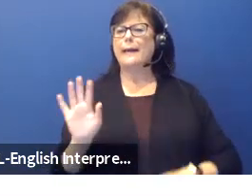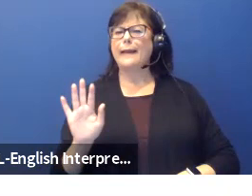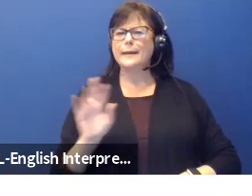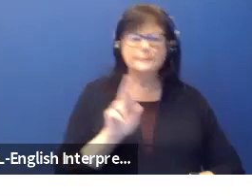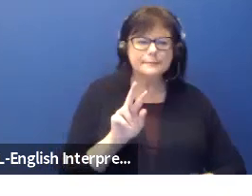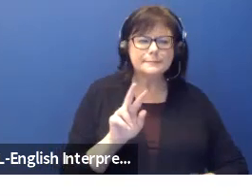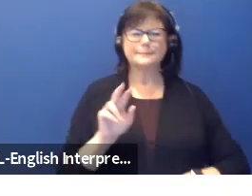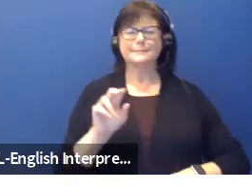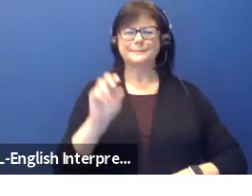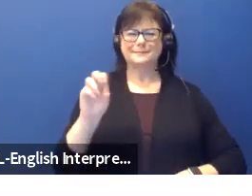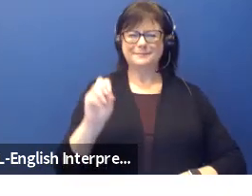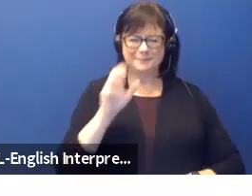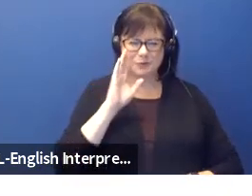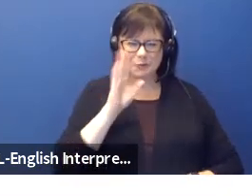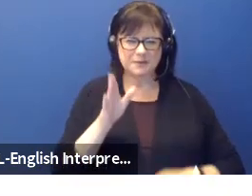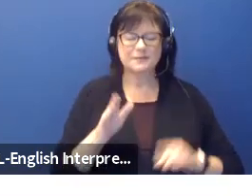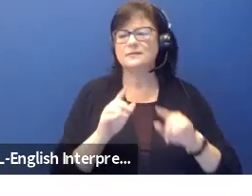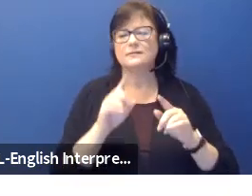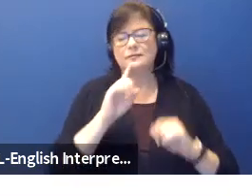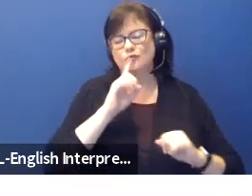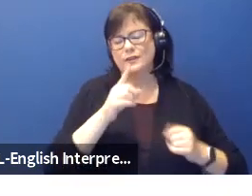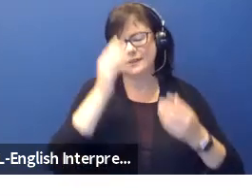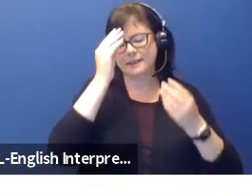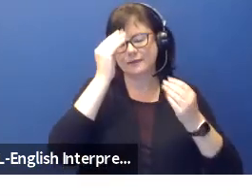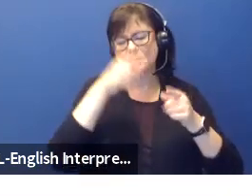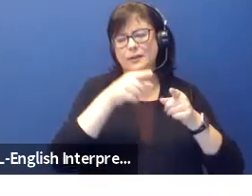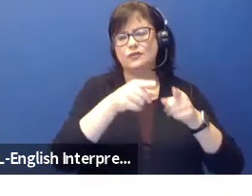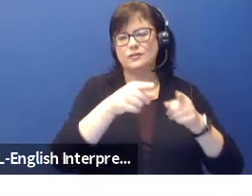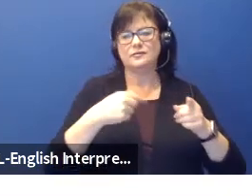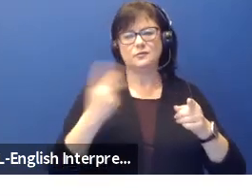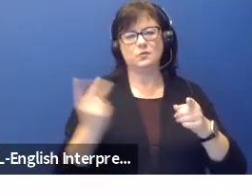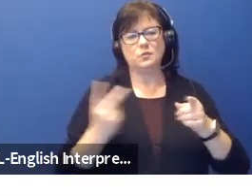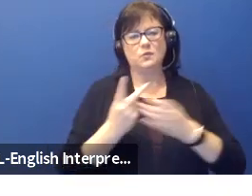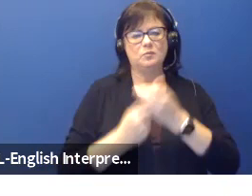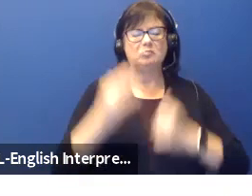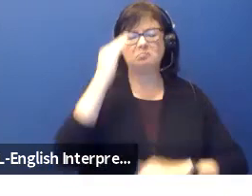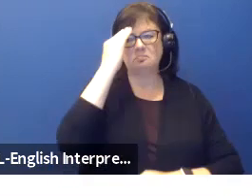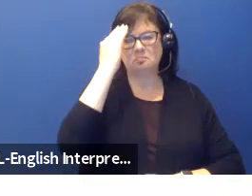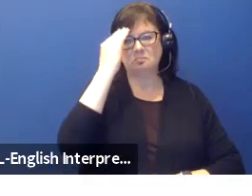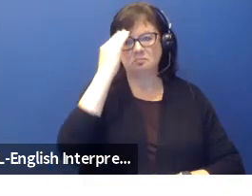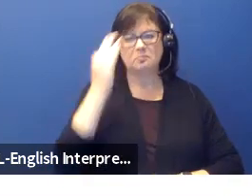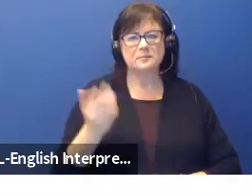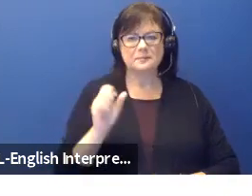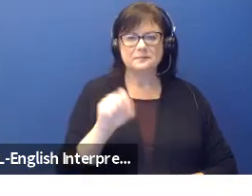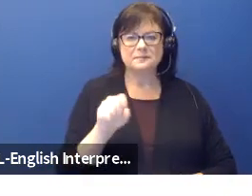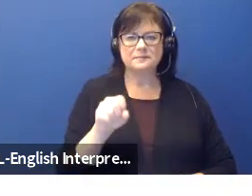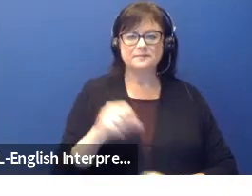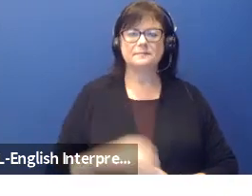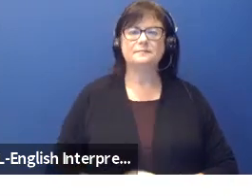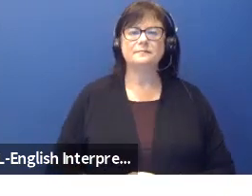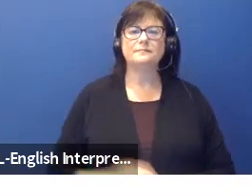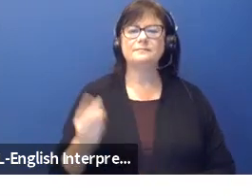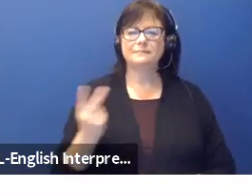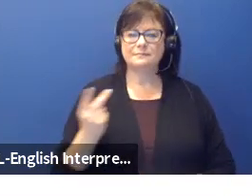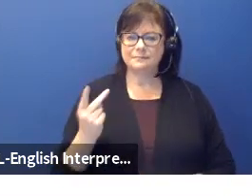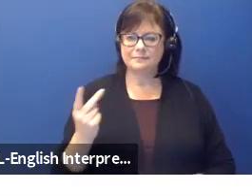So but again, the content is familiar. Robin and I have both over the years done some presentations either